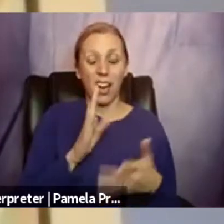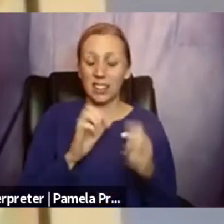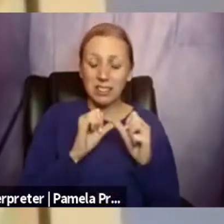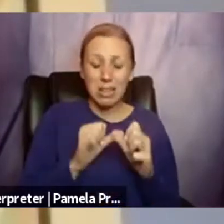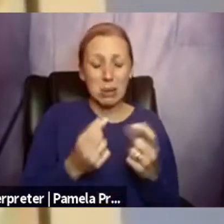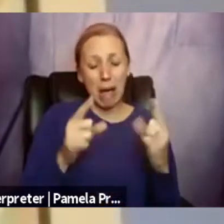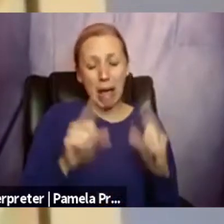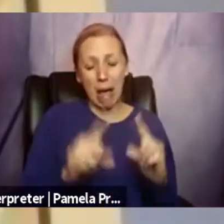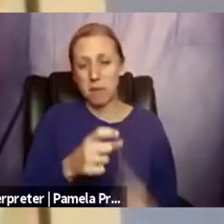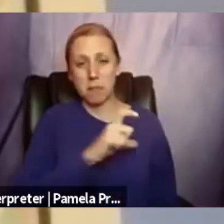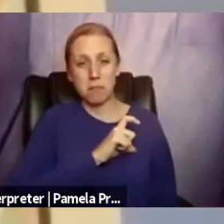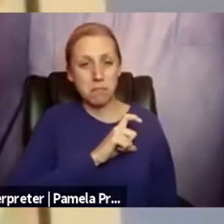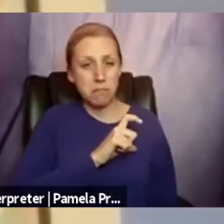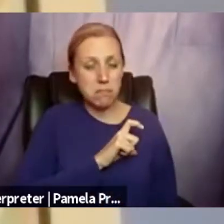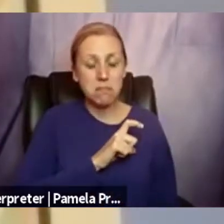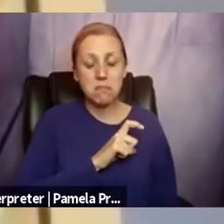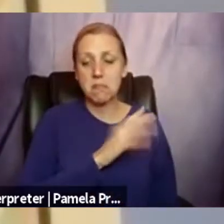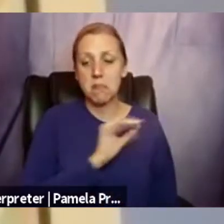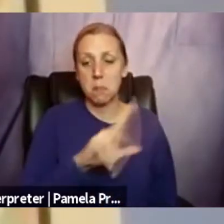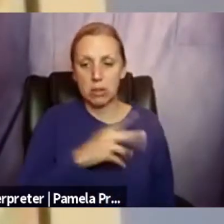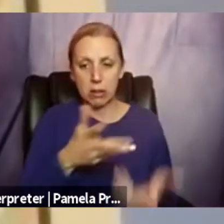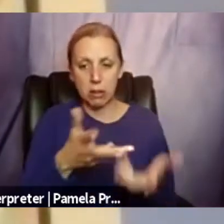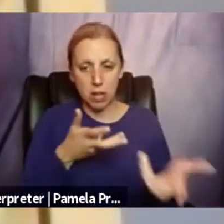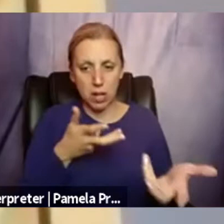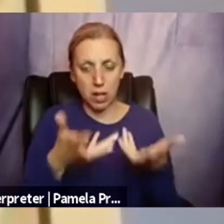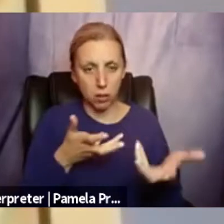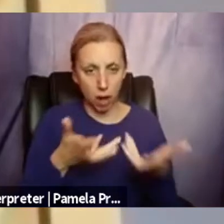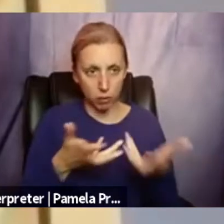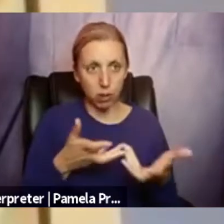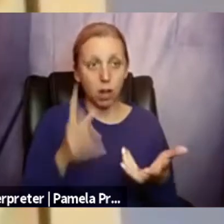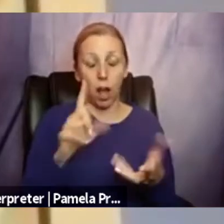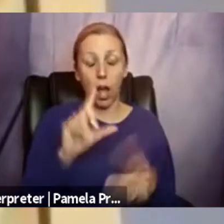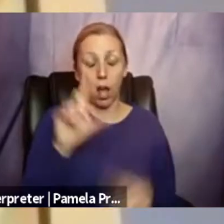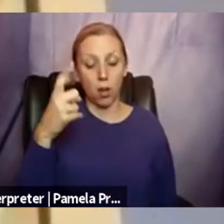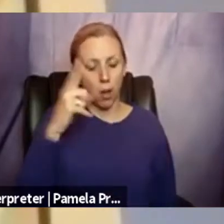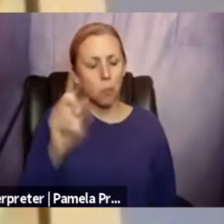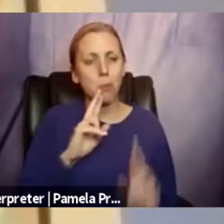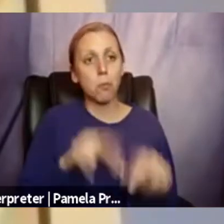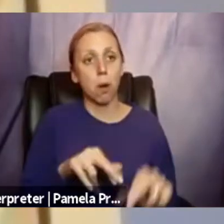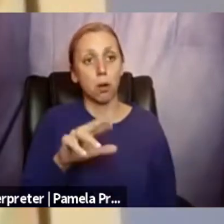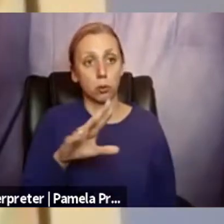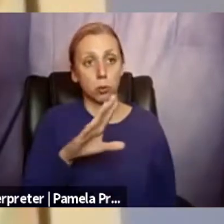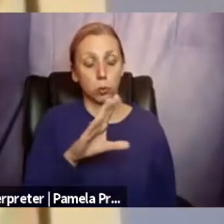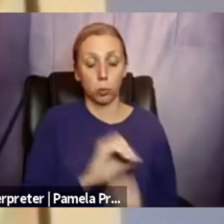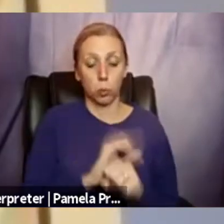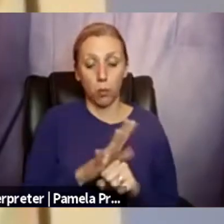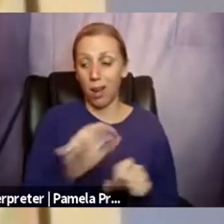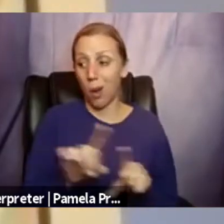in interpersonal interactions, our government's response to COVID, and our cultural institutions.